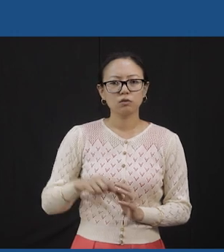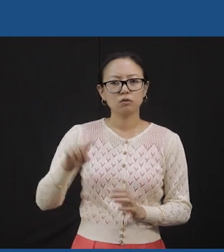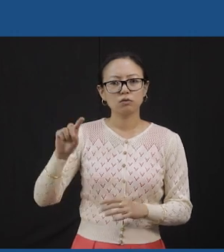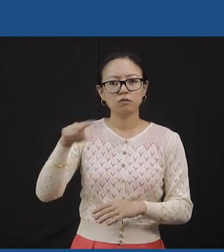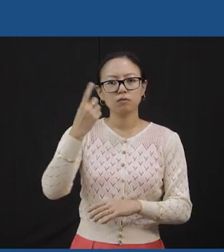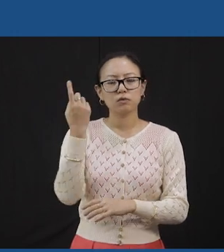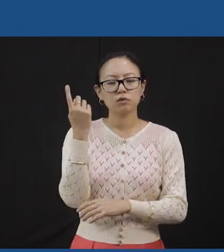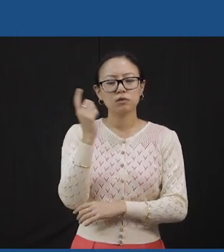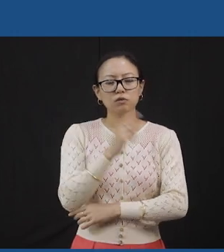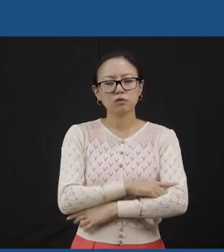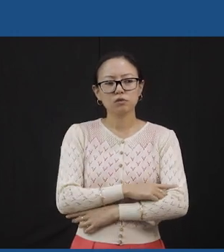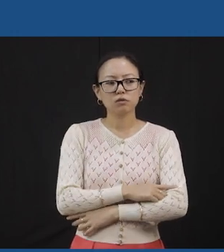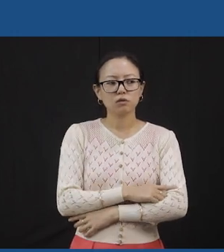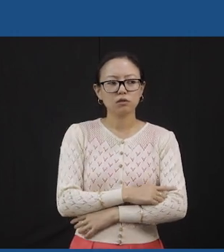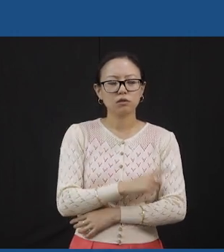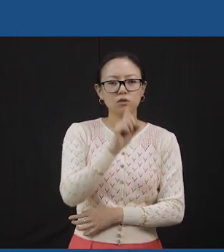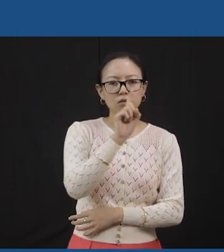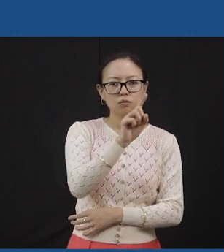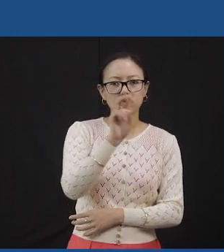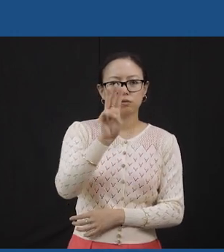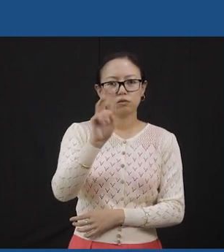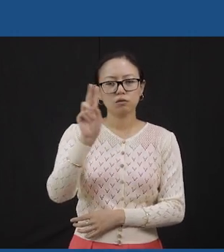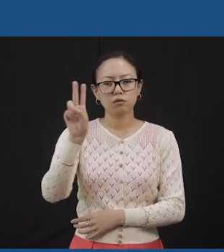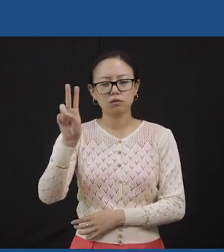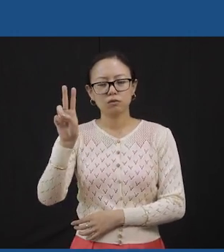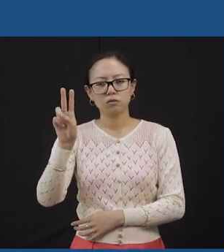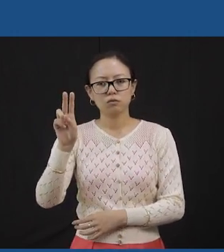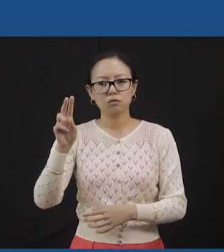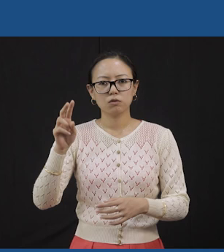first day was 132 toys.